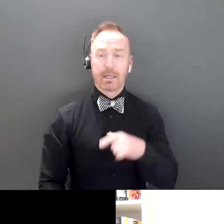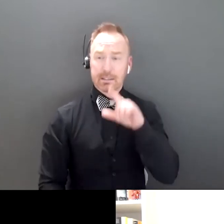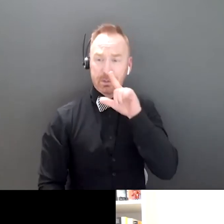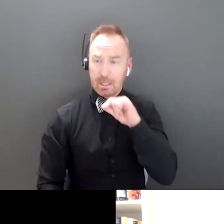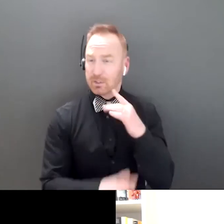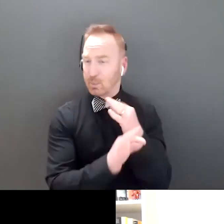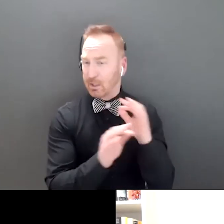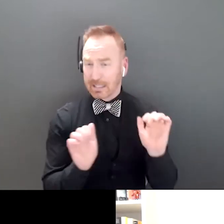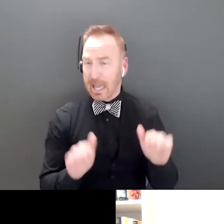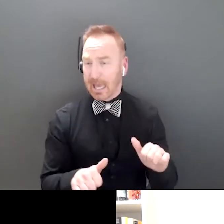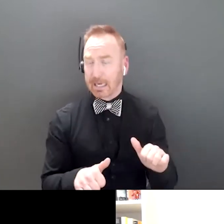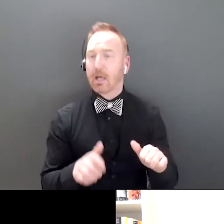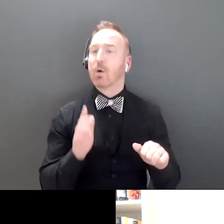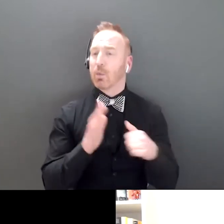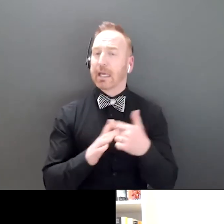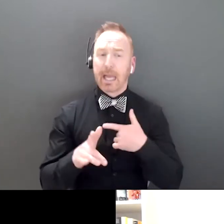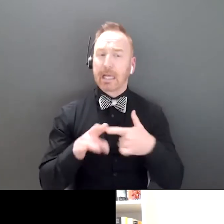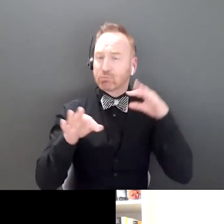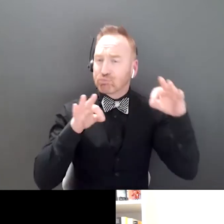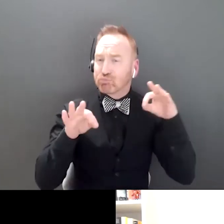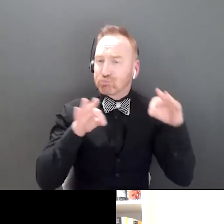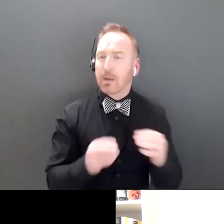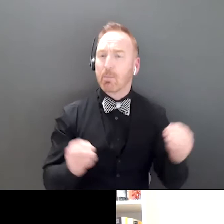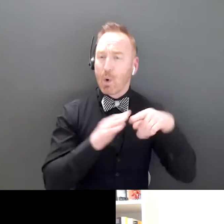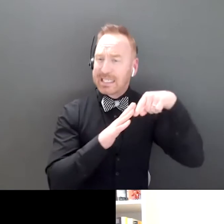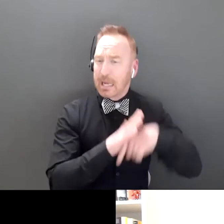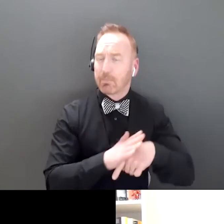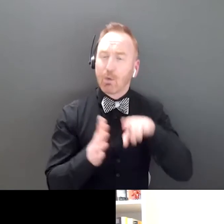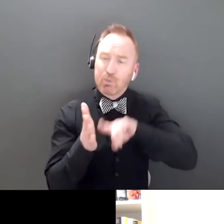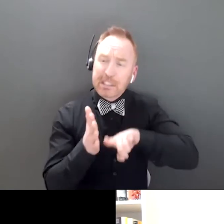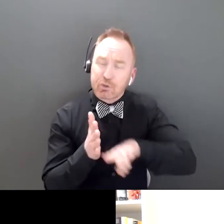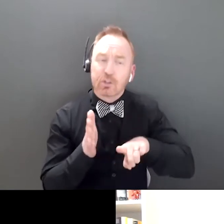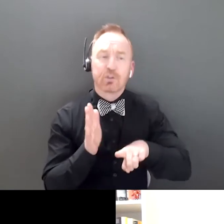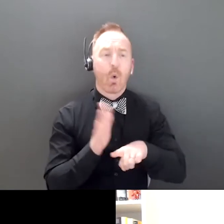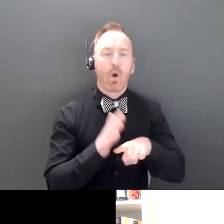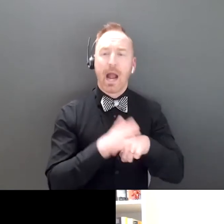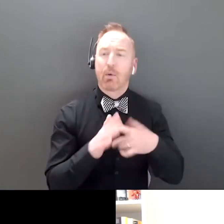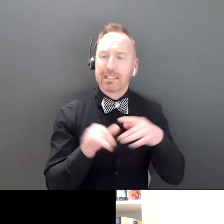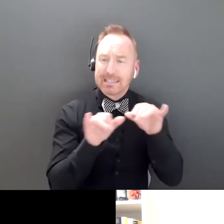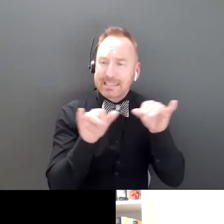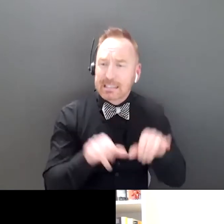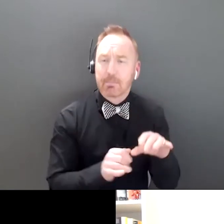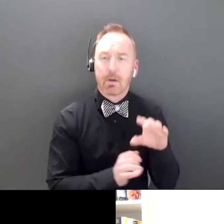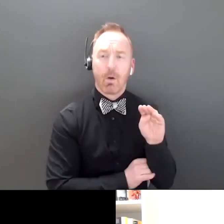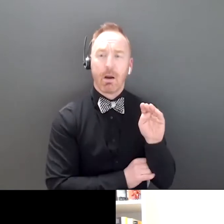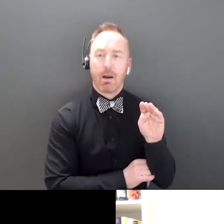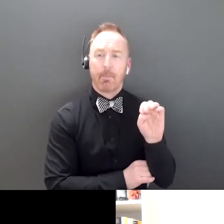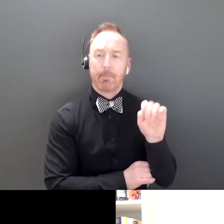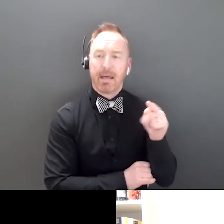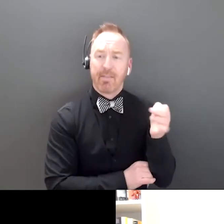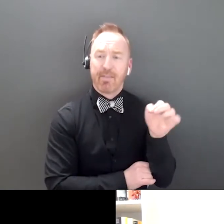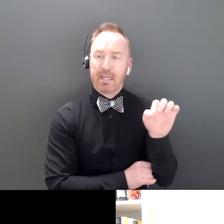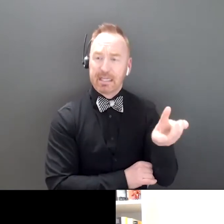to expand on some of the research that we're doing and describe the methods in greater depth. Also, if you're interested in participating in